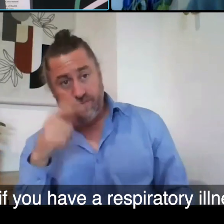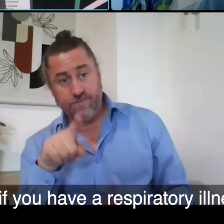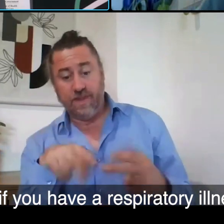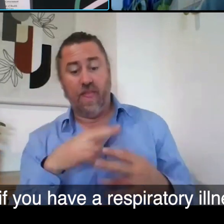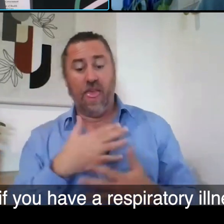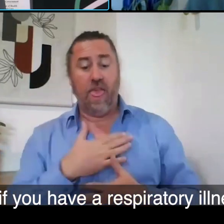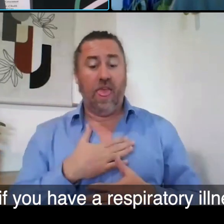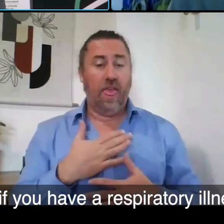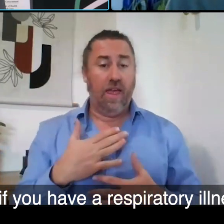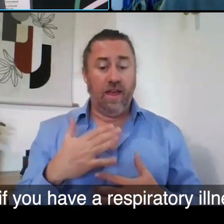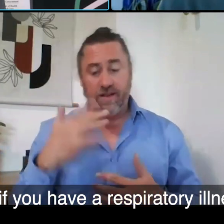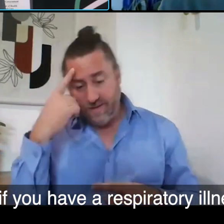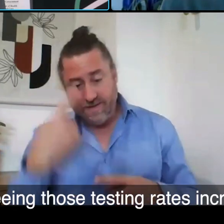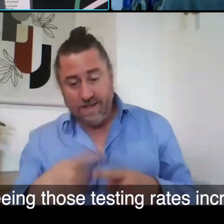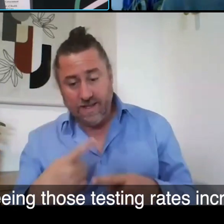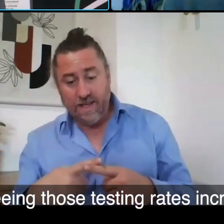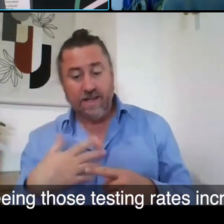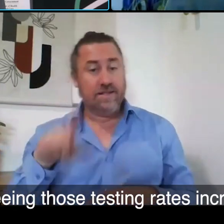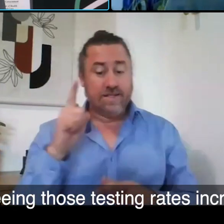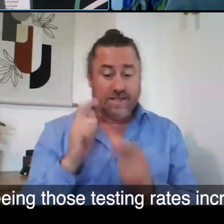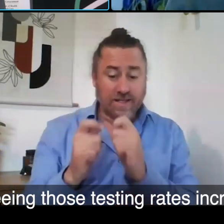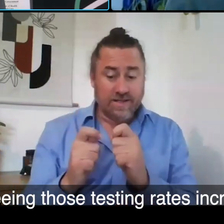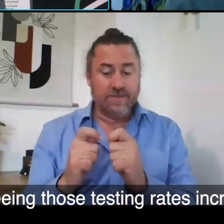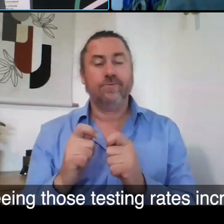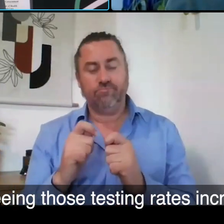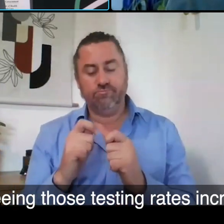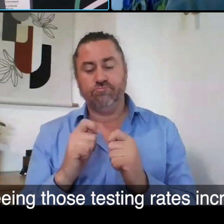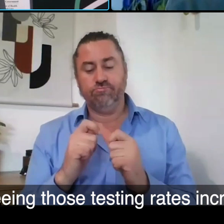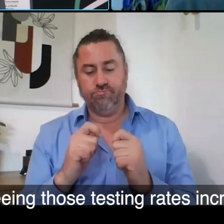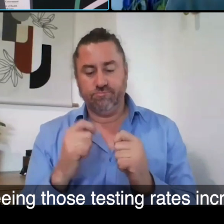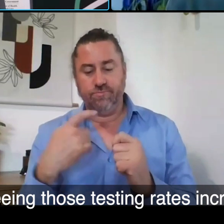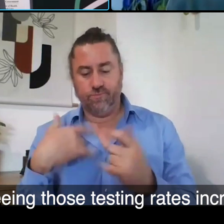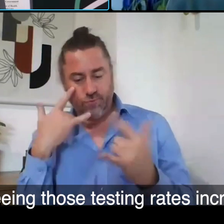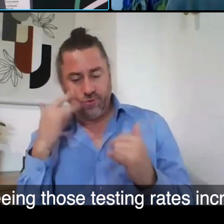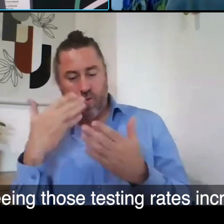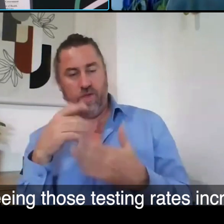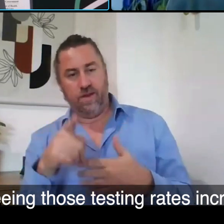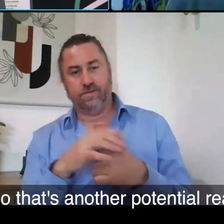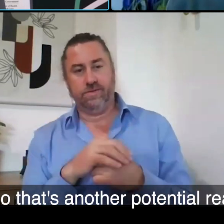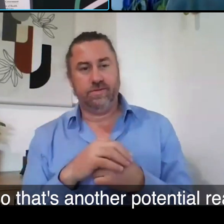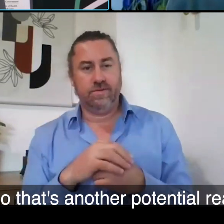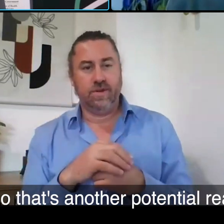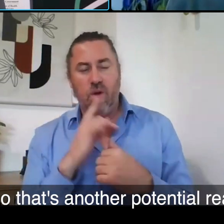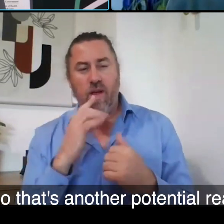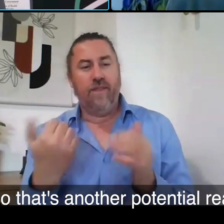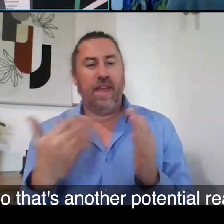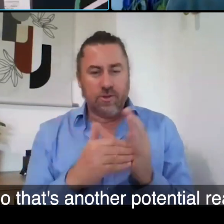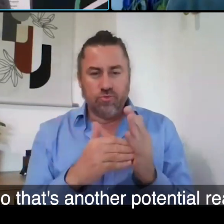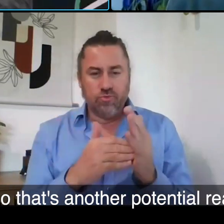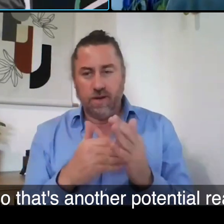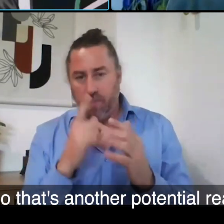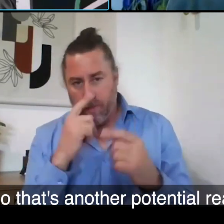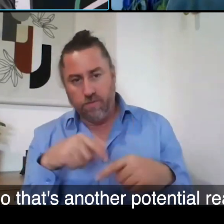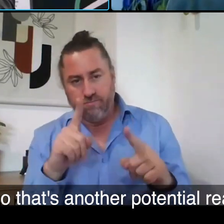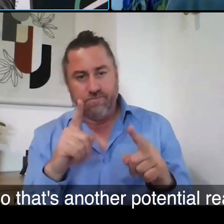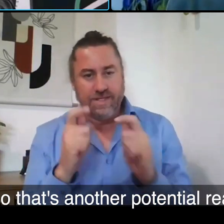respiratory illness, and so we are seeing those testing rates increase, and so that's another